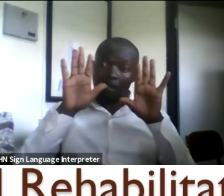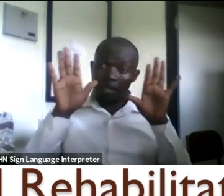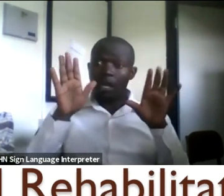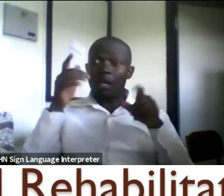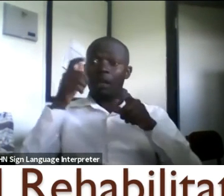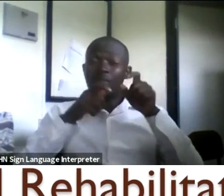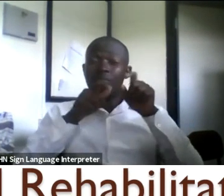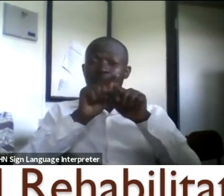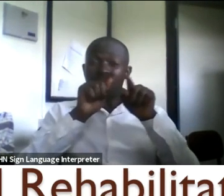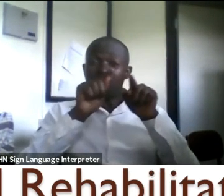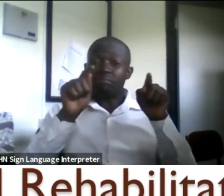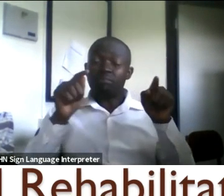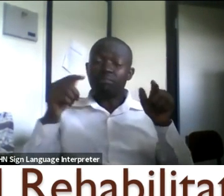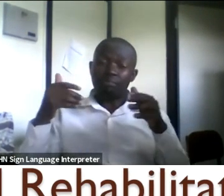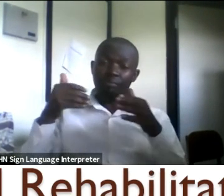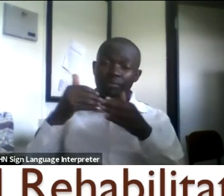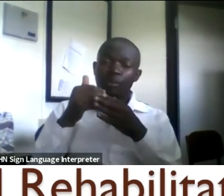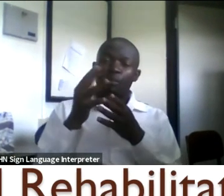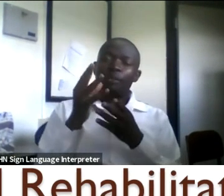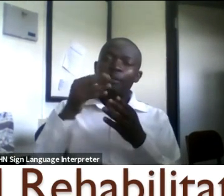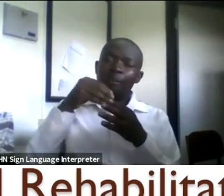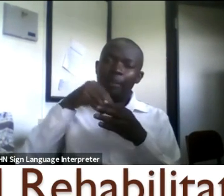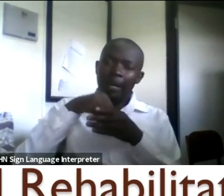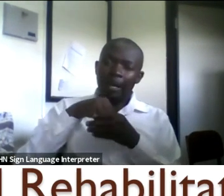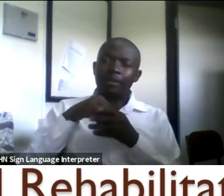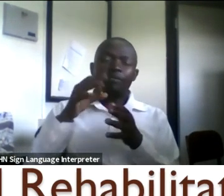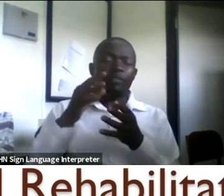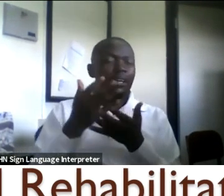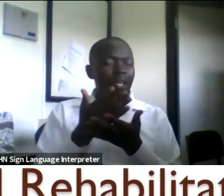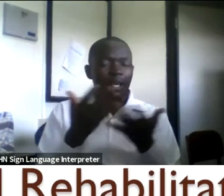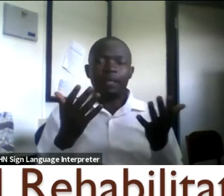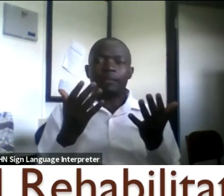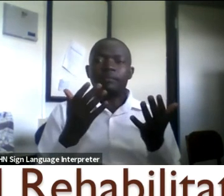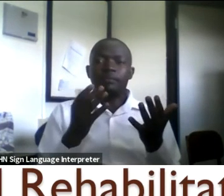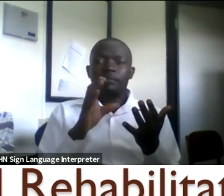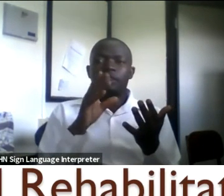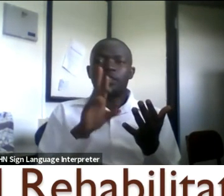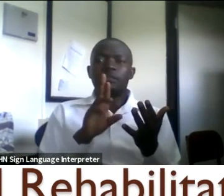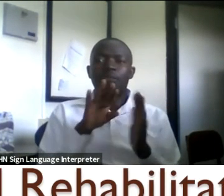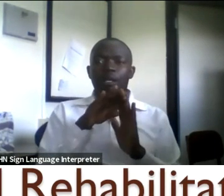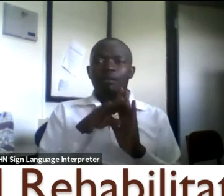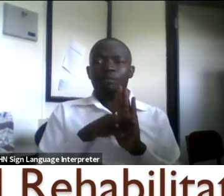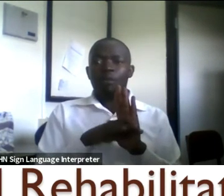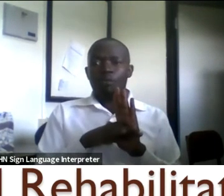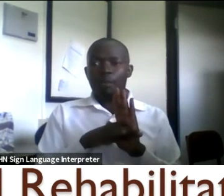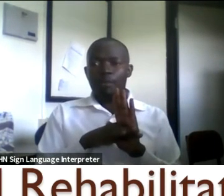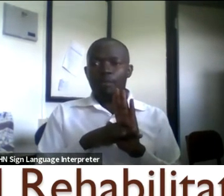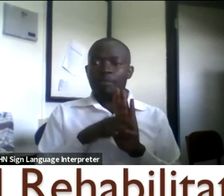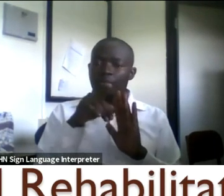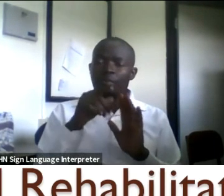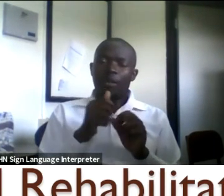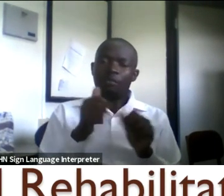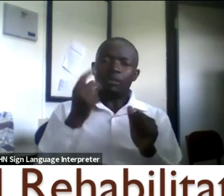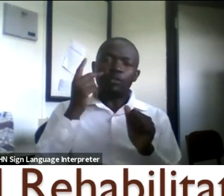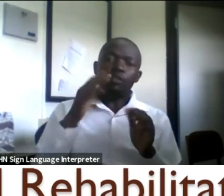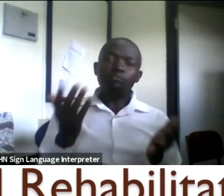been fortunate to be part of any of the CBR programs, the overall well-being of people